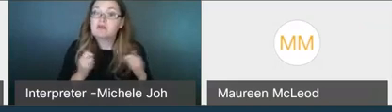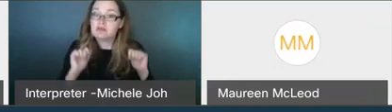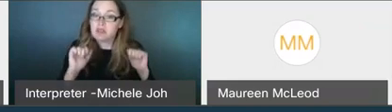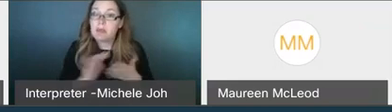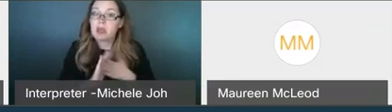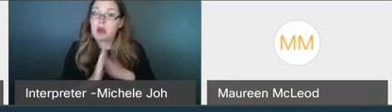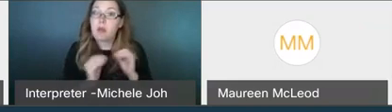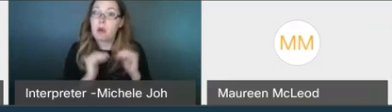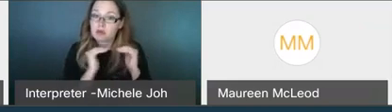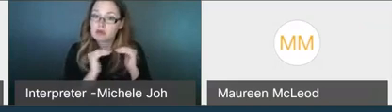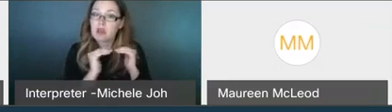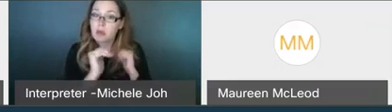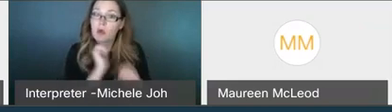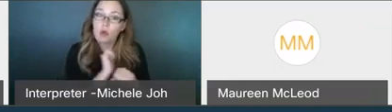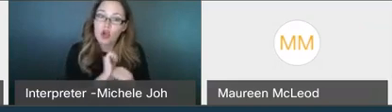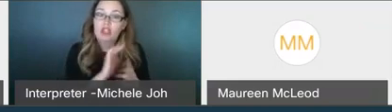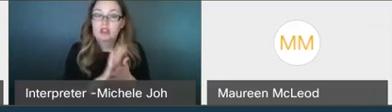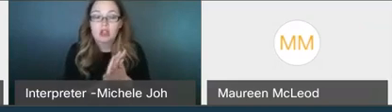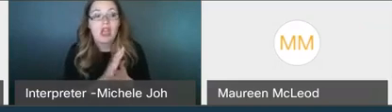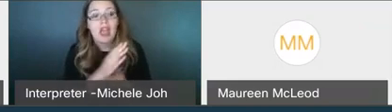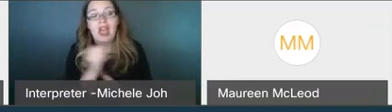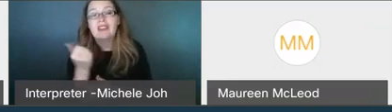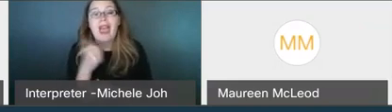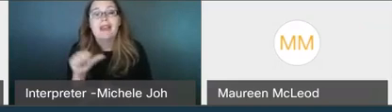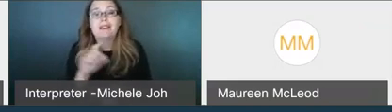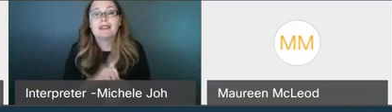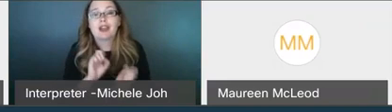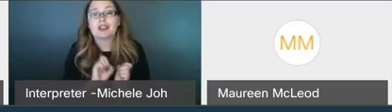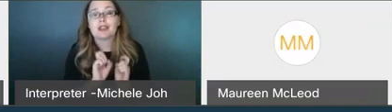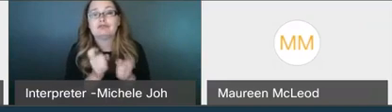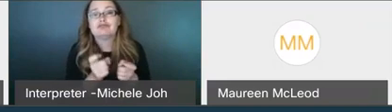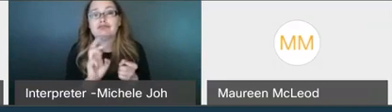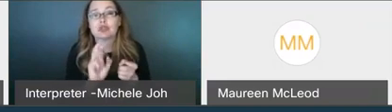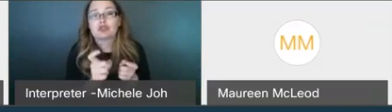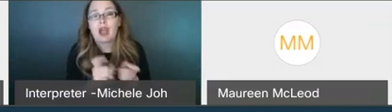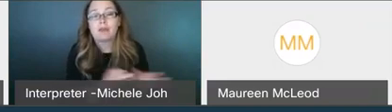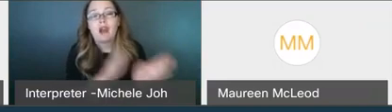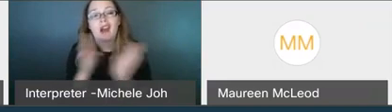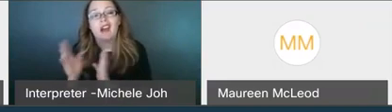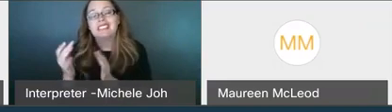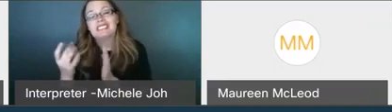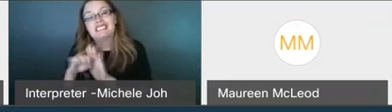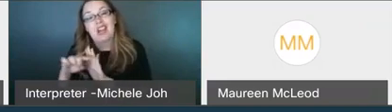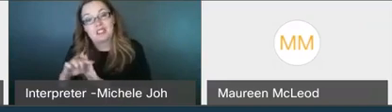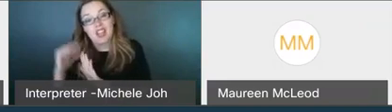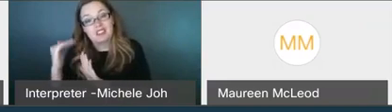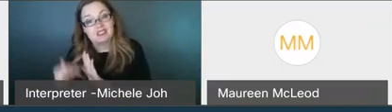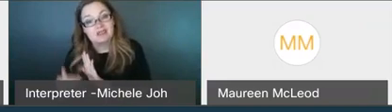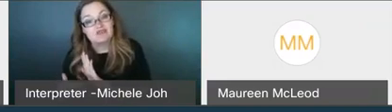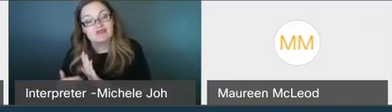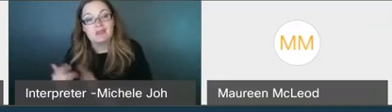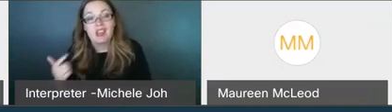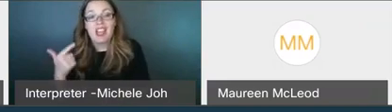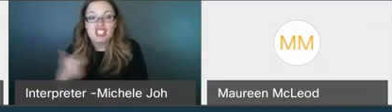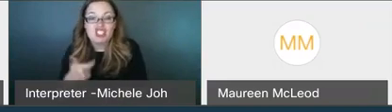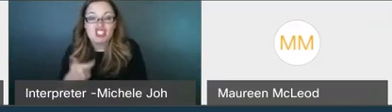and it can be prescribed in any doctor's office. What are the downsides of naltrexone? You need to have an injection every